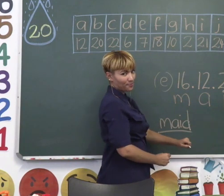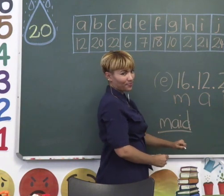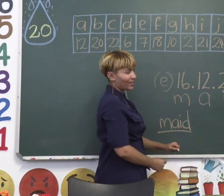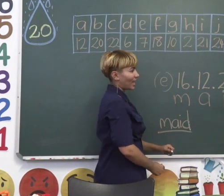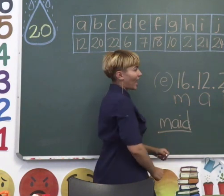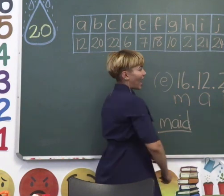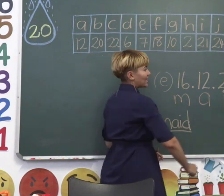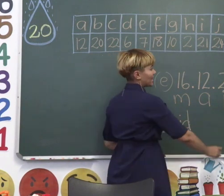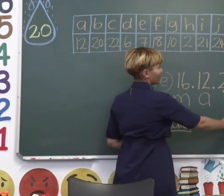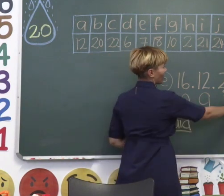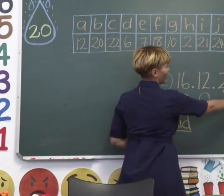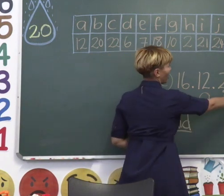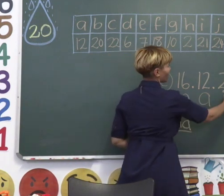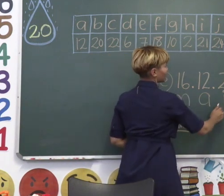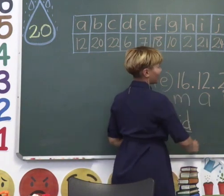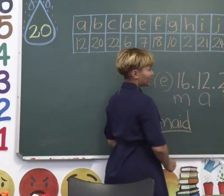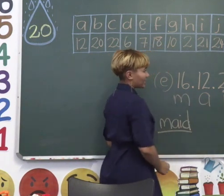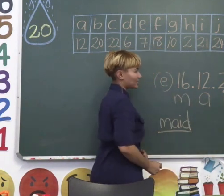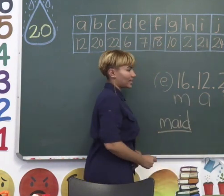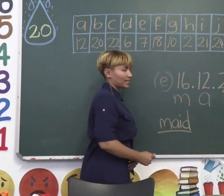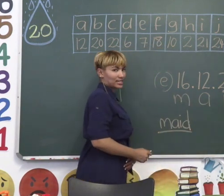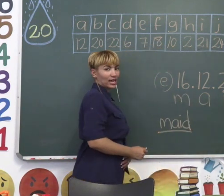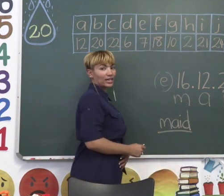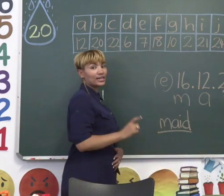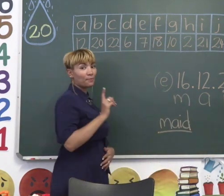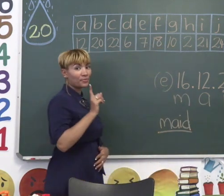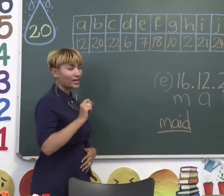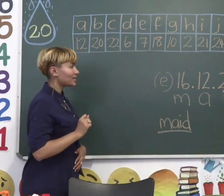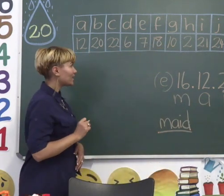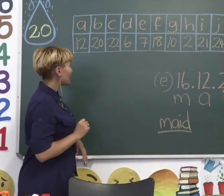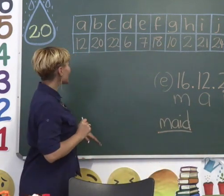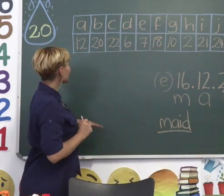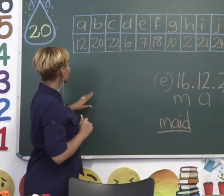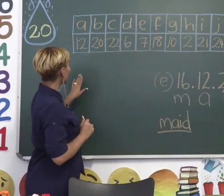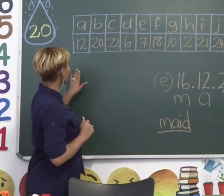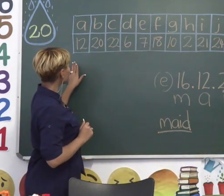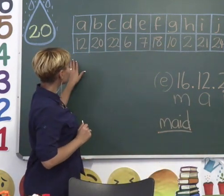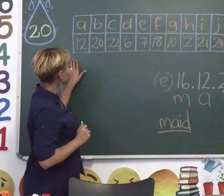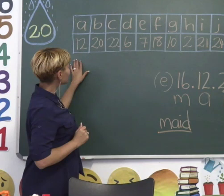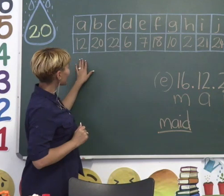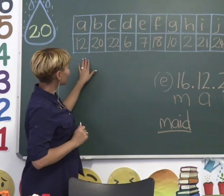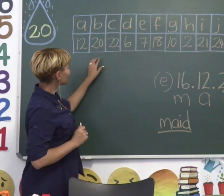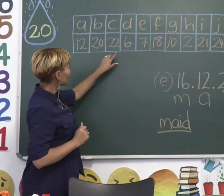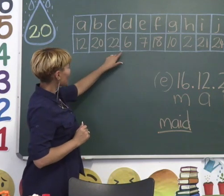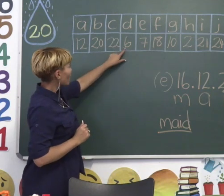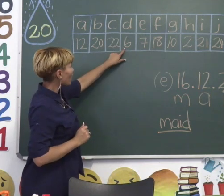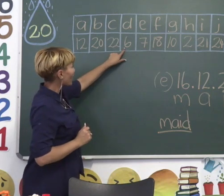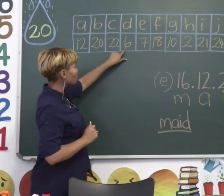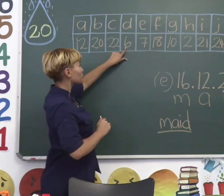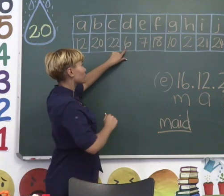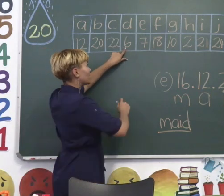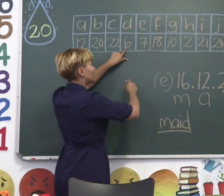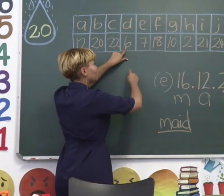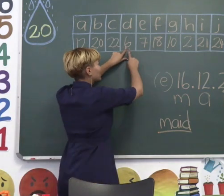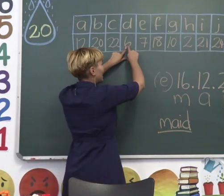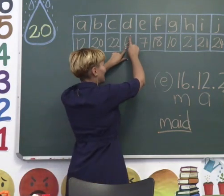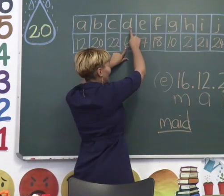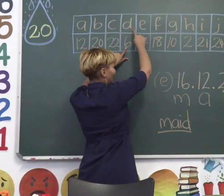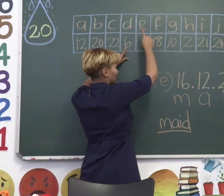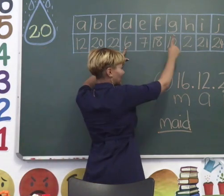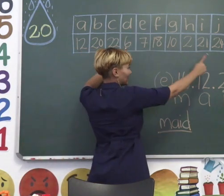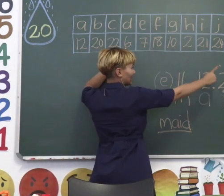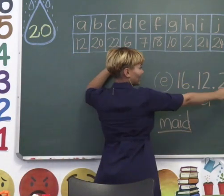there. And then the last letter is the letter number is the number 6, which